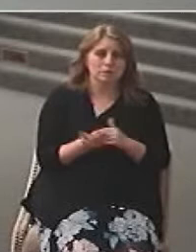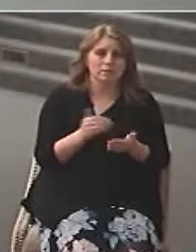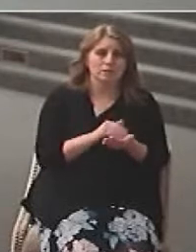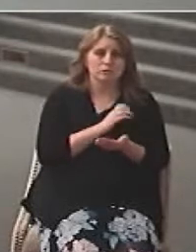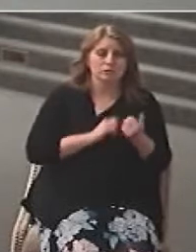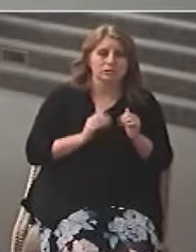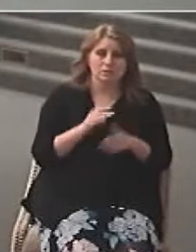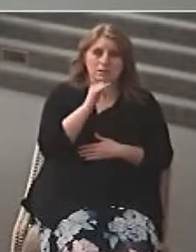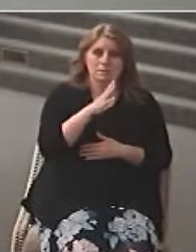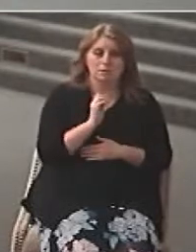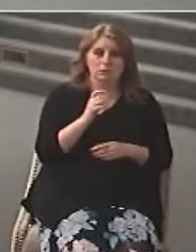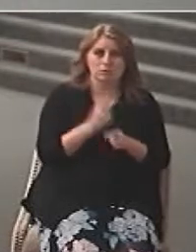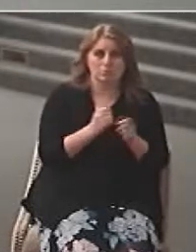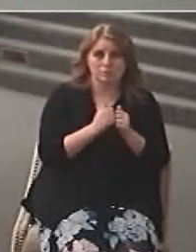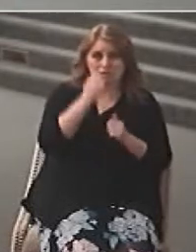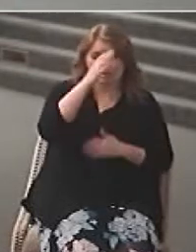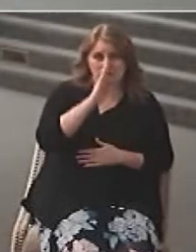God.